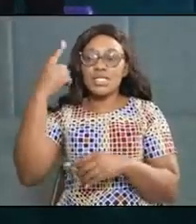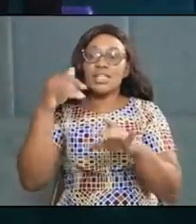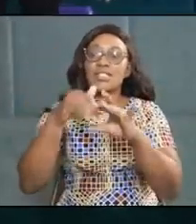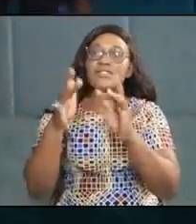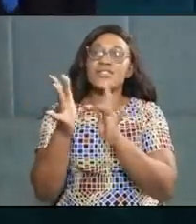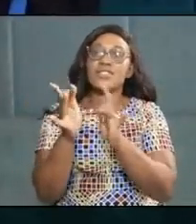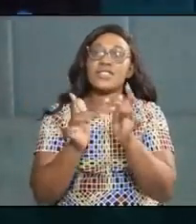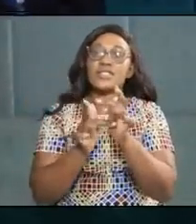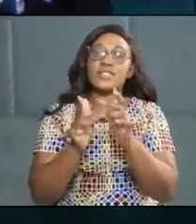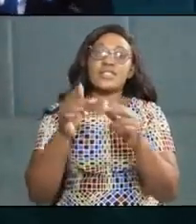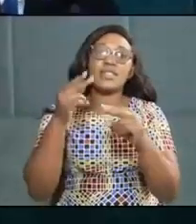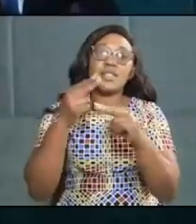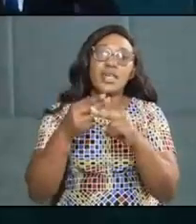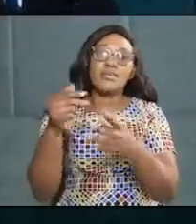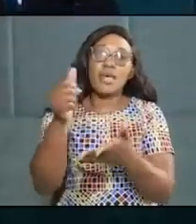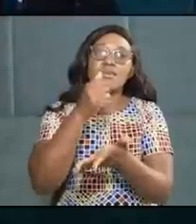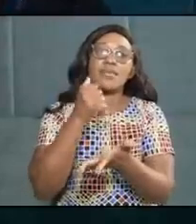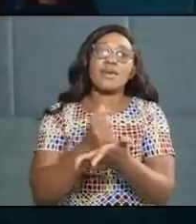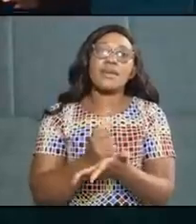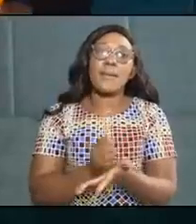Amen.